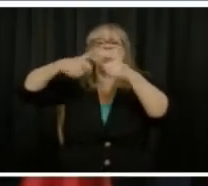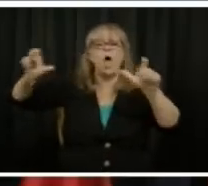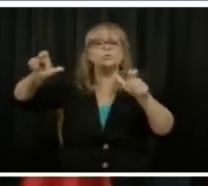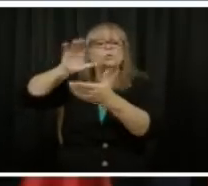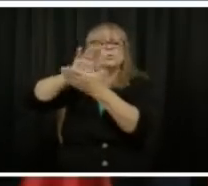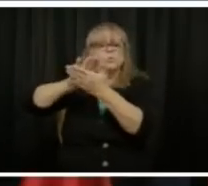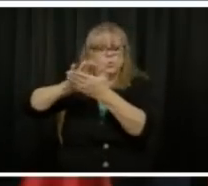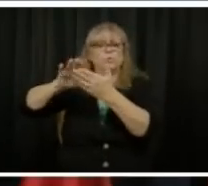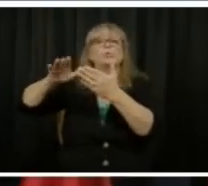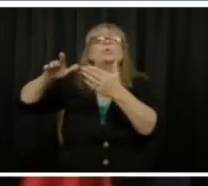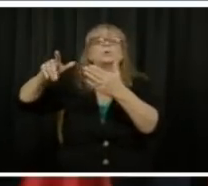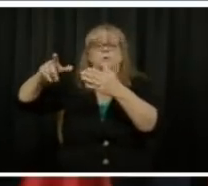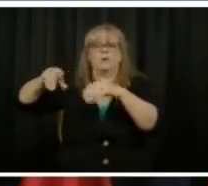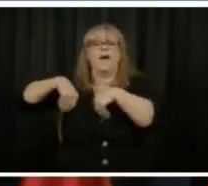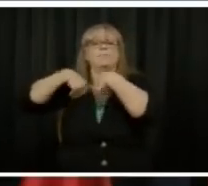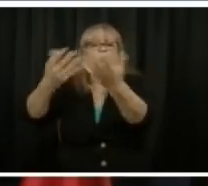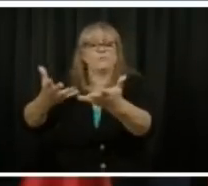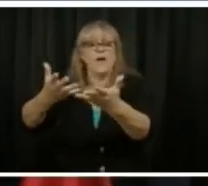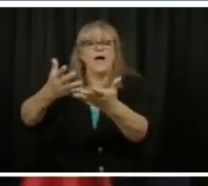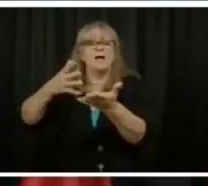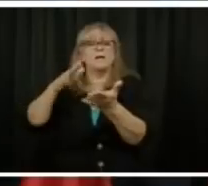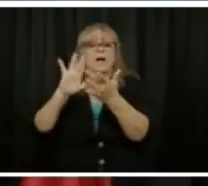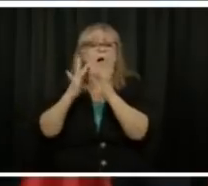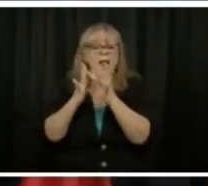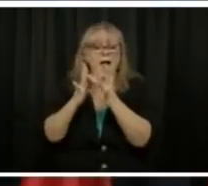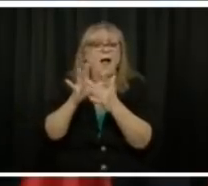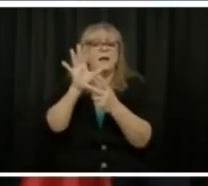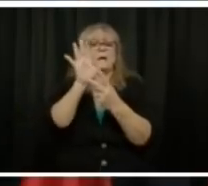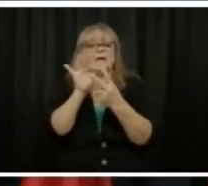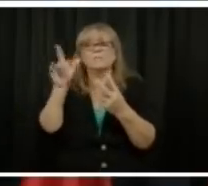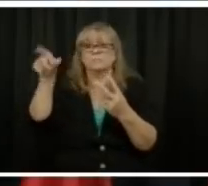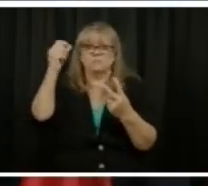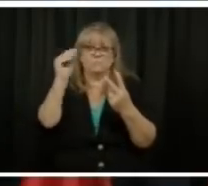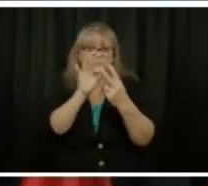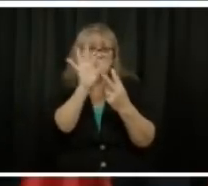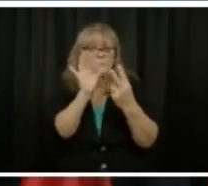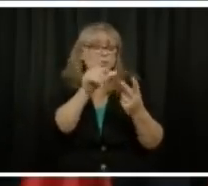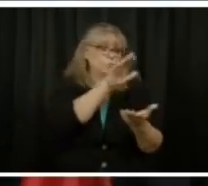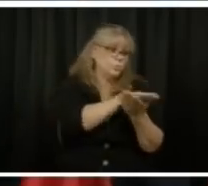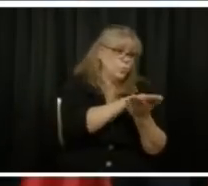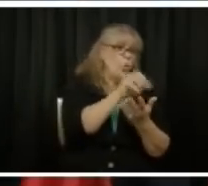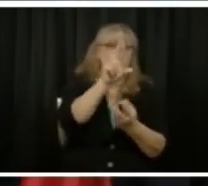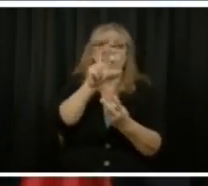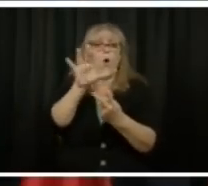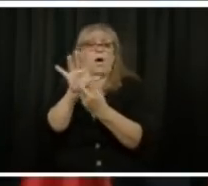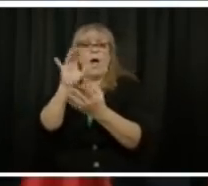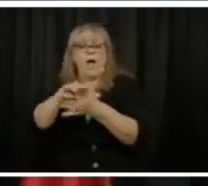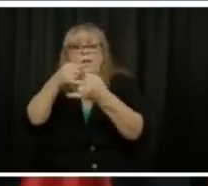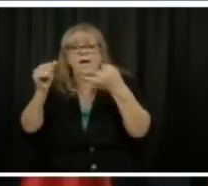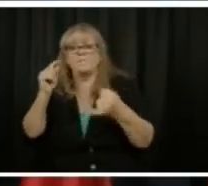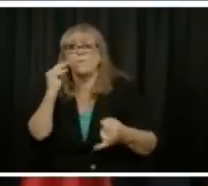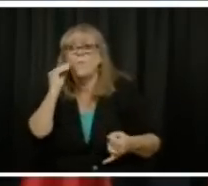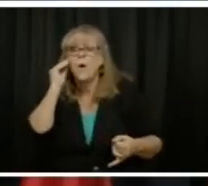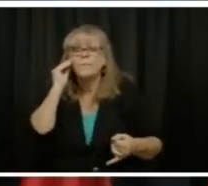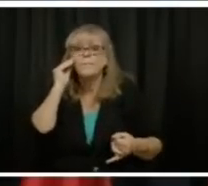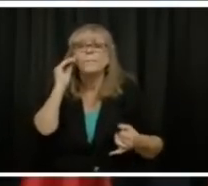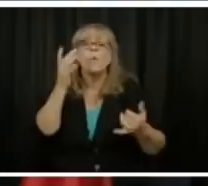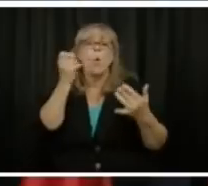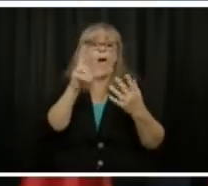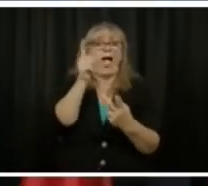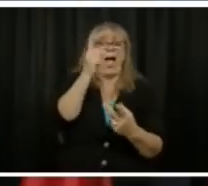that. And districts are also deciding whether they want to do kind of a hybrid in-person model or look more like the regular school